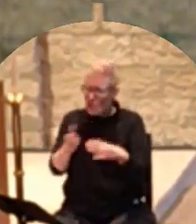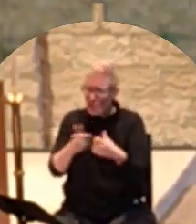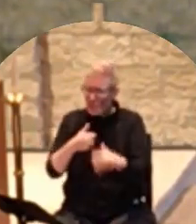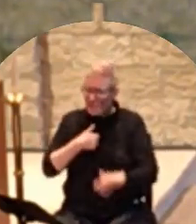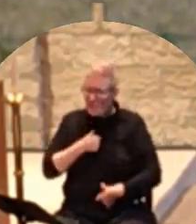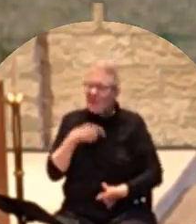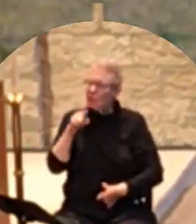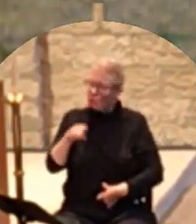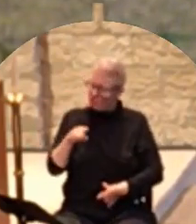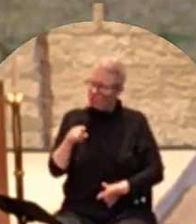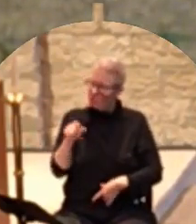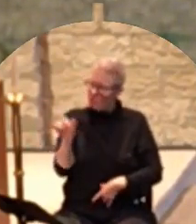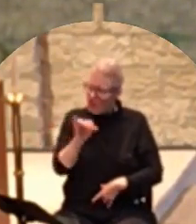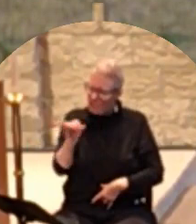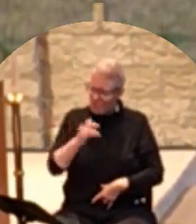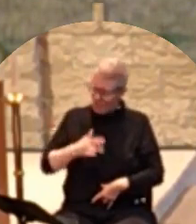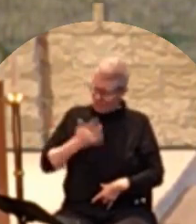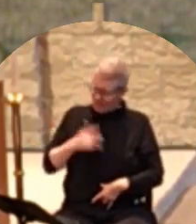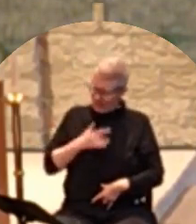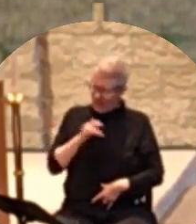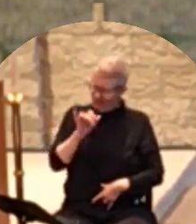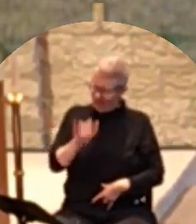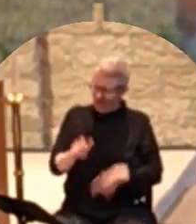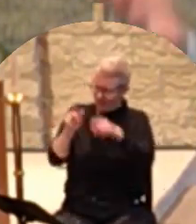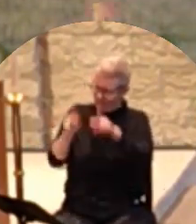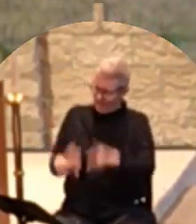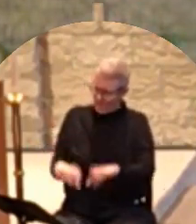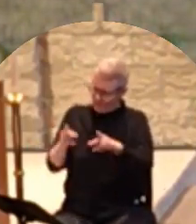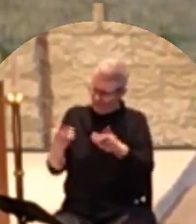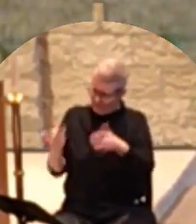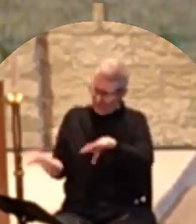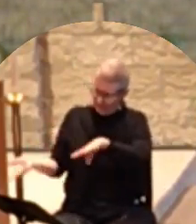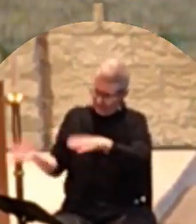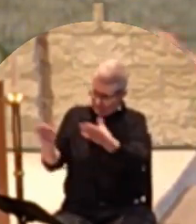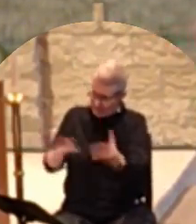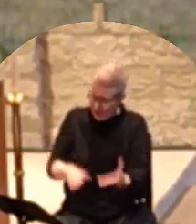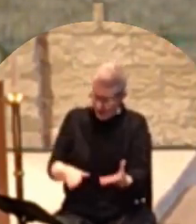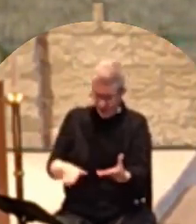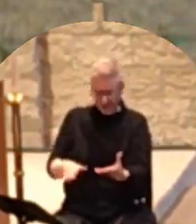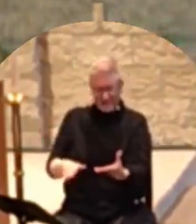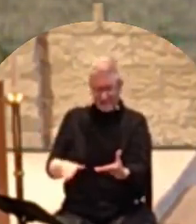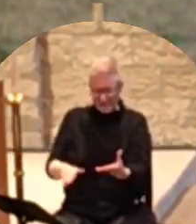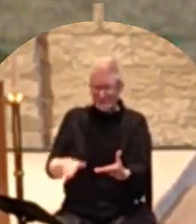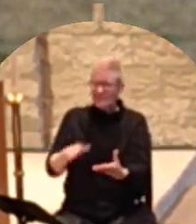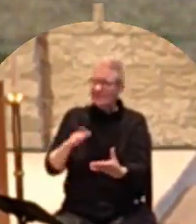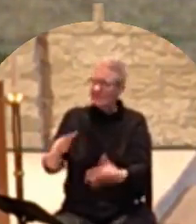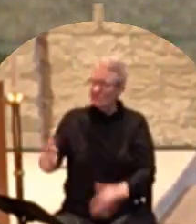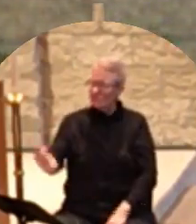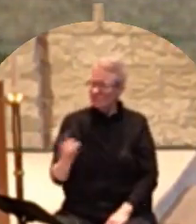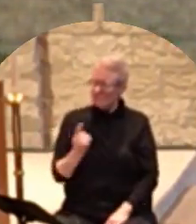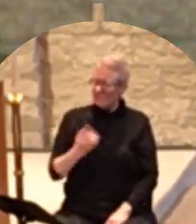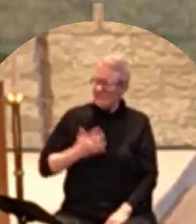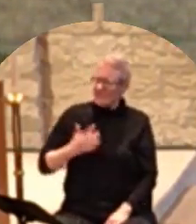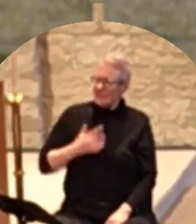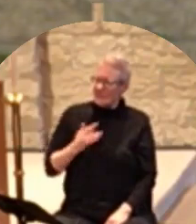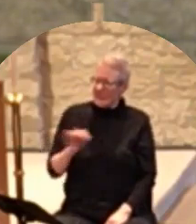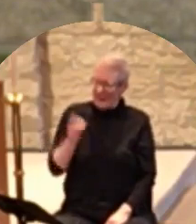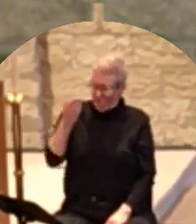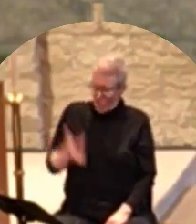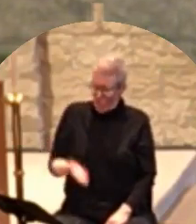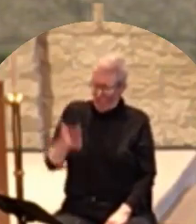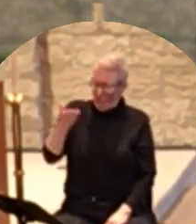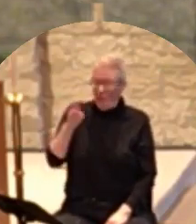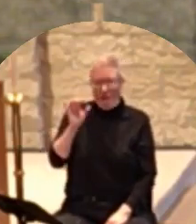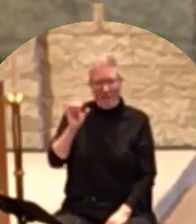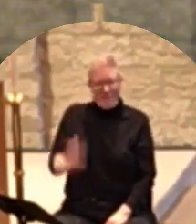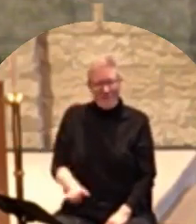felt the presence of a loved one that has passed onto the other side. This presence that we feel is